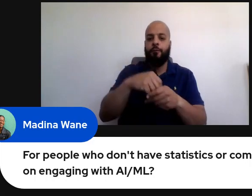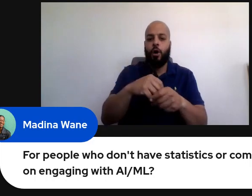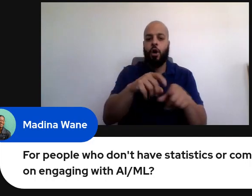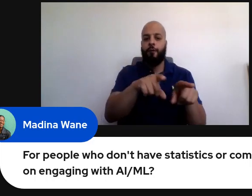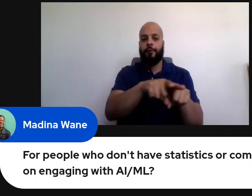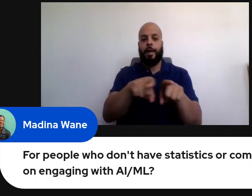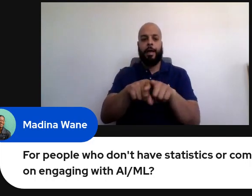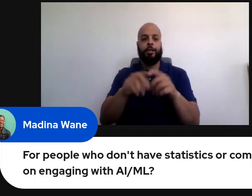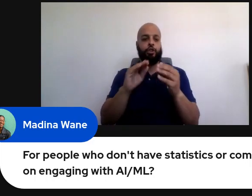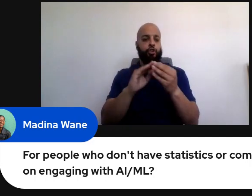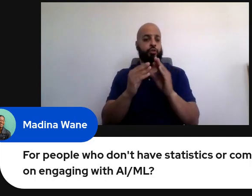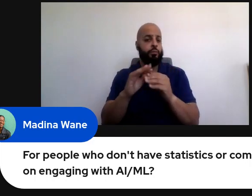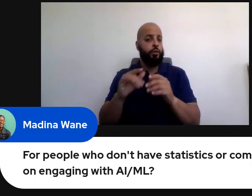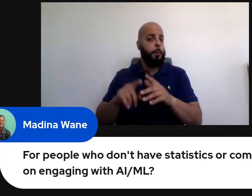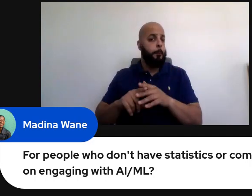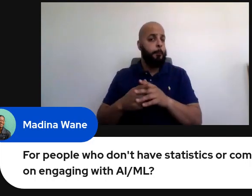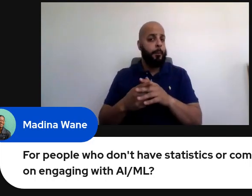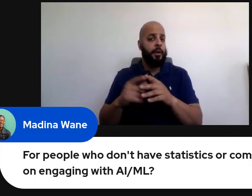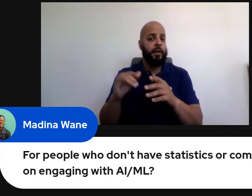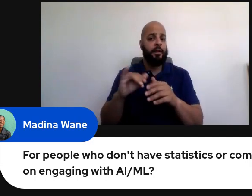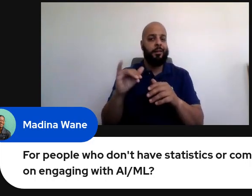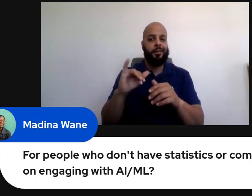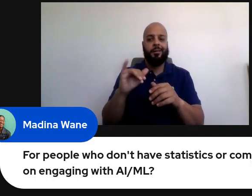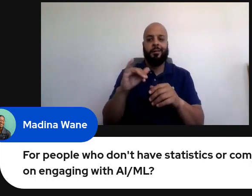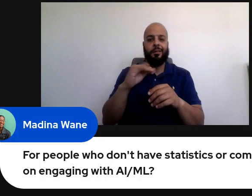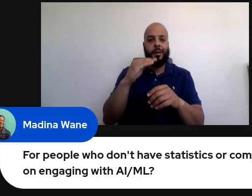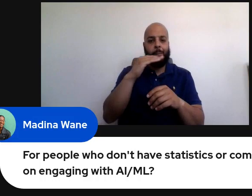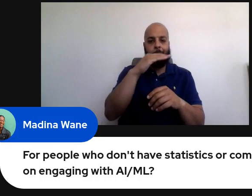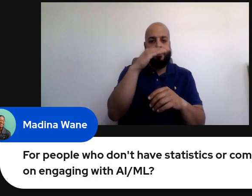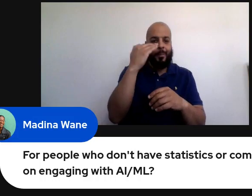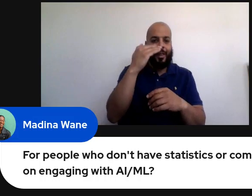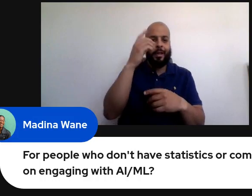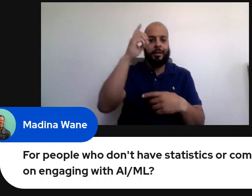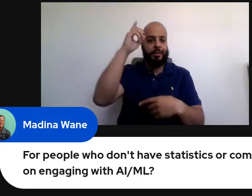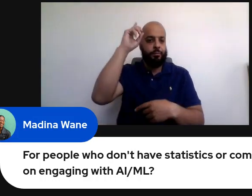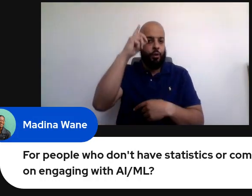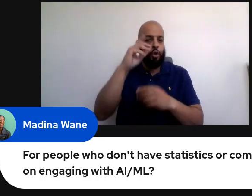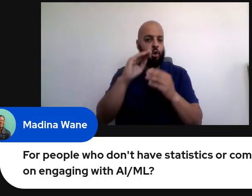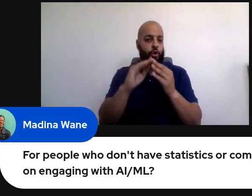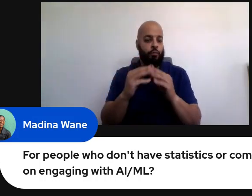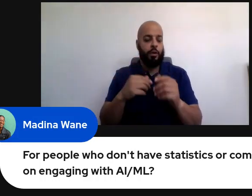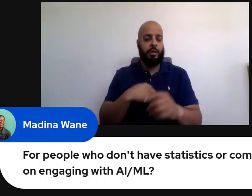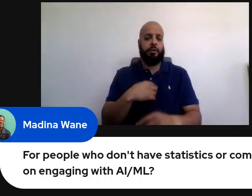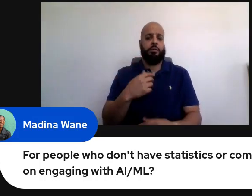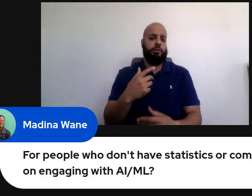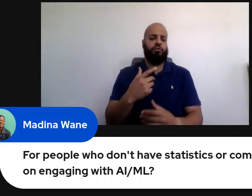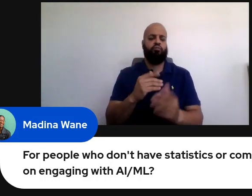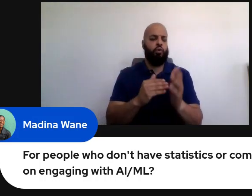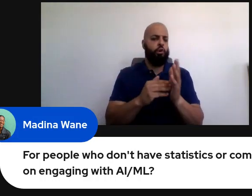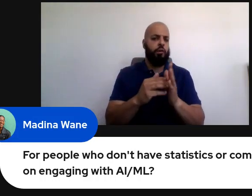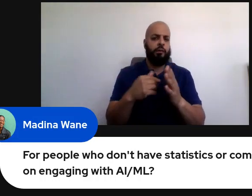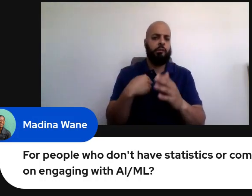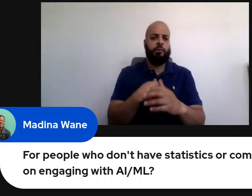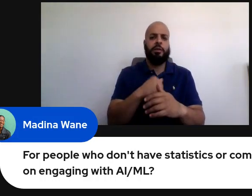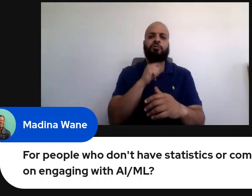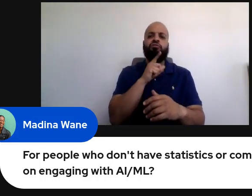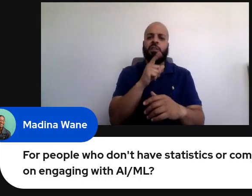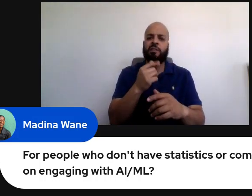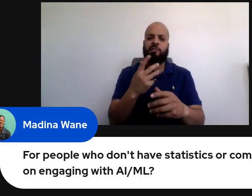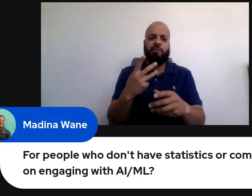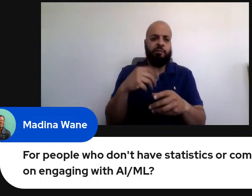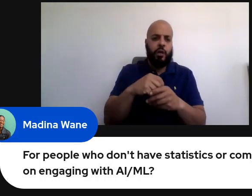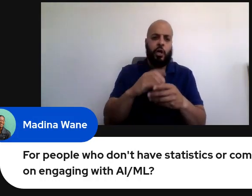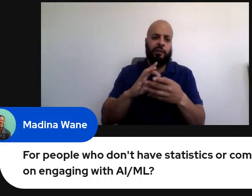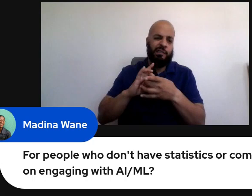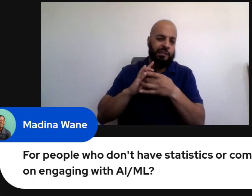in a Black and immunology community. Maybe very often we don't necessarily engage with